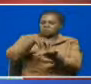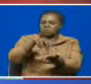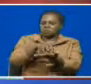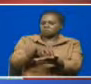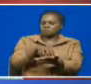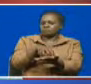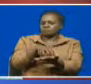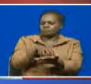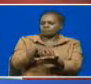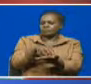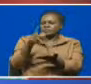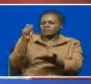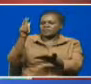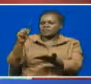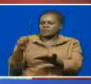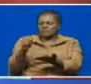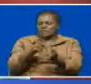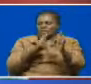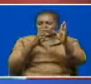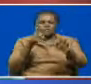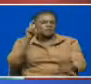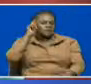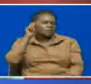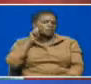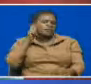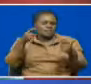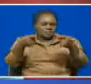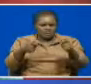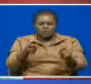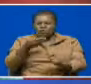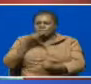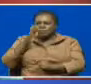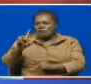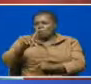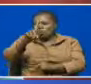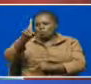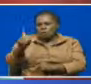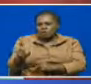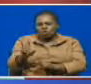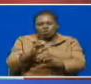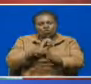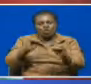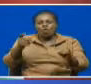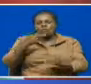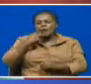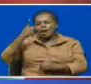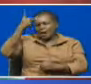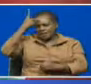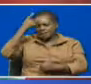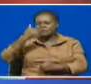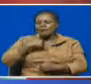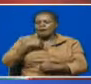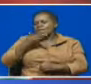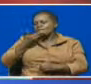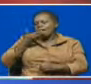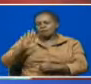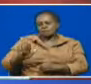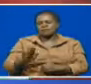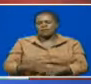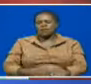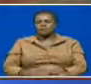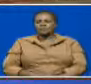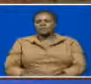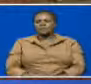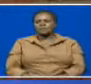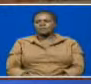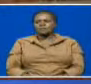times? Well, KTN's Timothy Otieno attempts to answer a question no parent seemingly has the answer to.